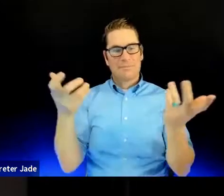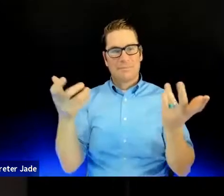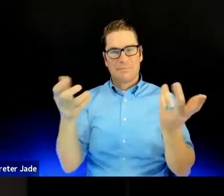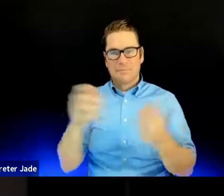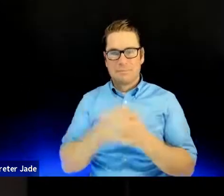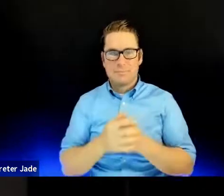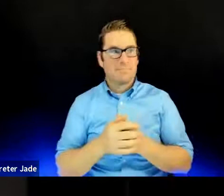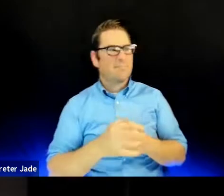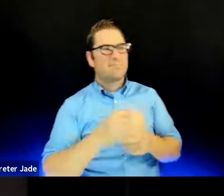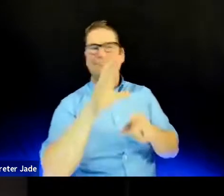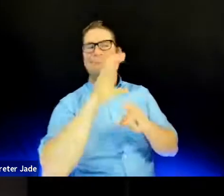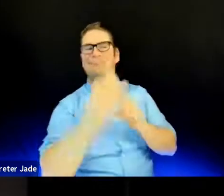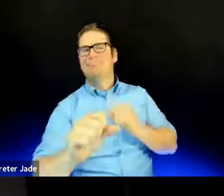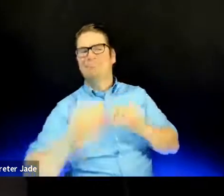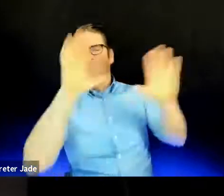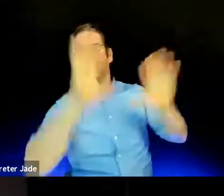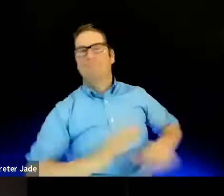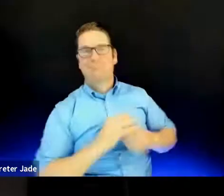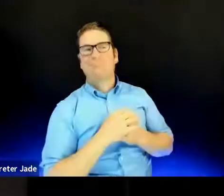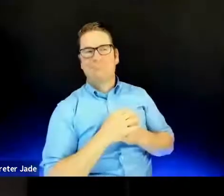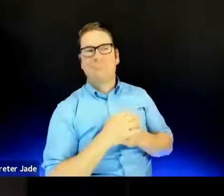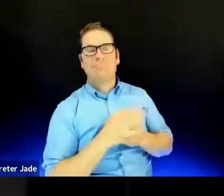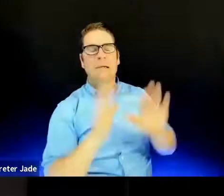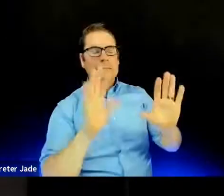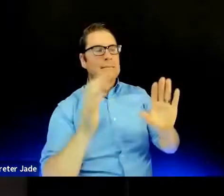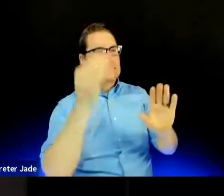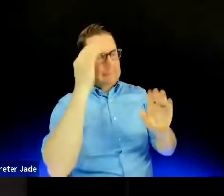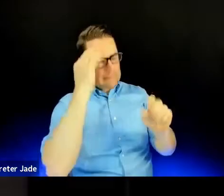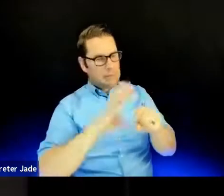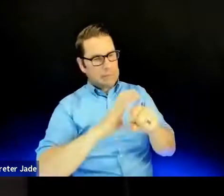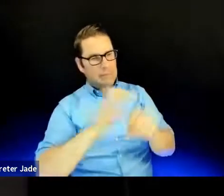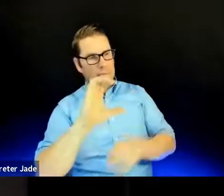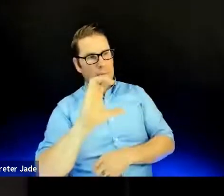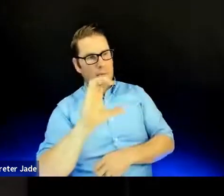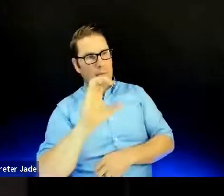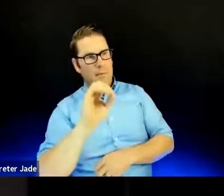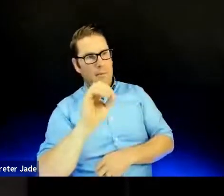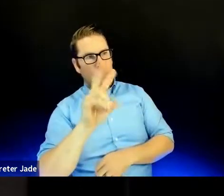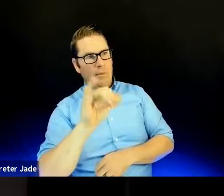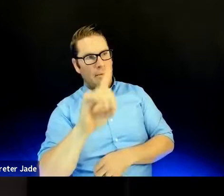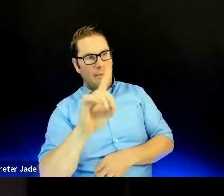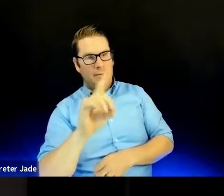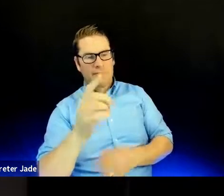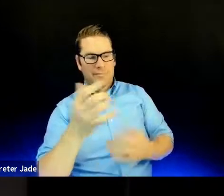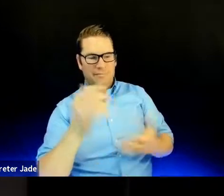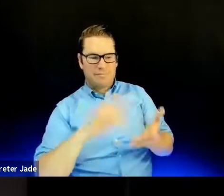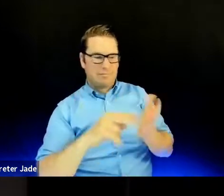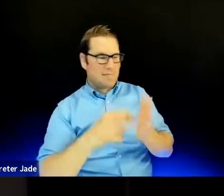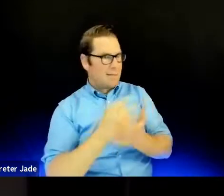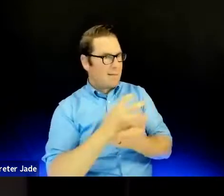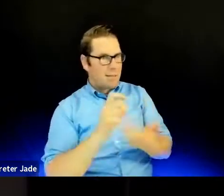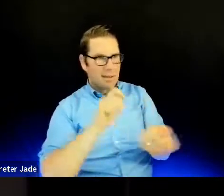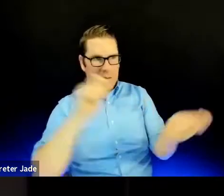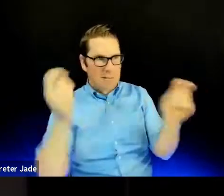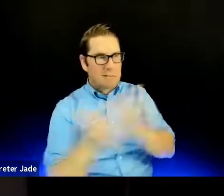is awesome. So I know with COVID going on, things have been a lot different, but what are some positive things you're